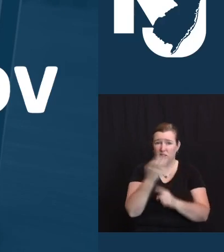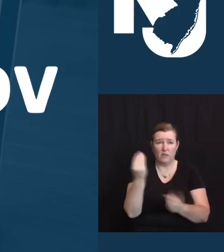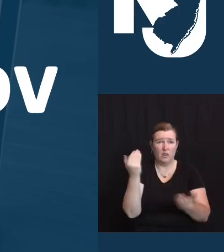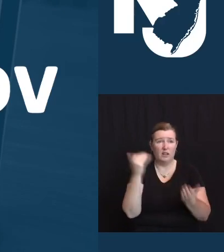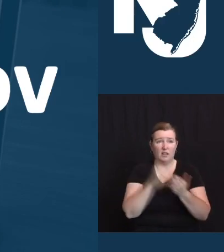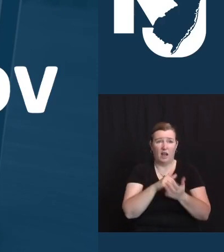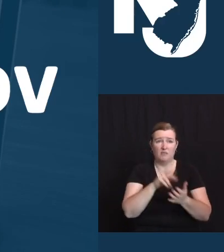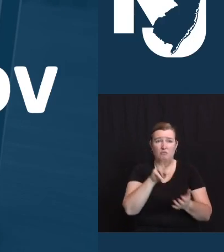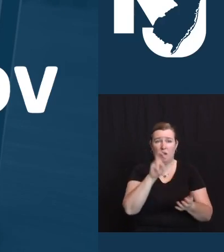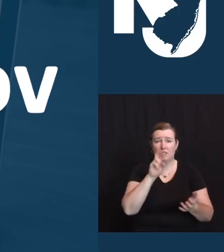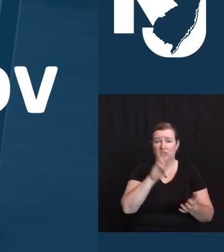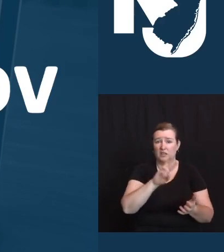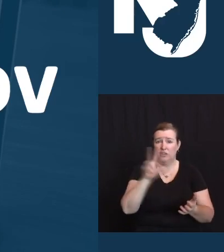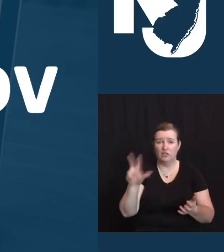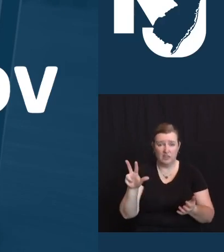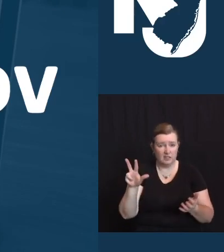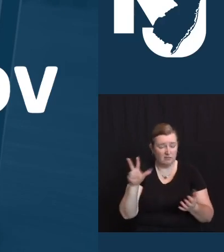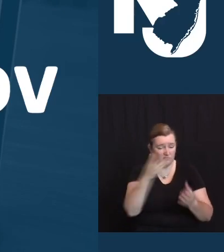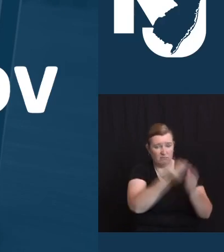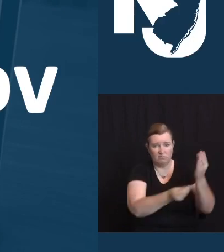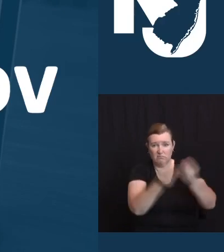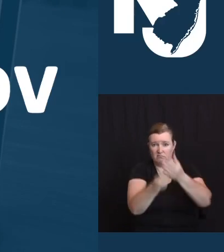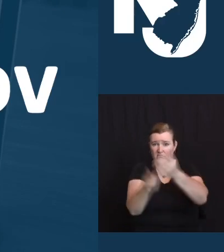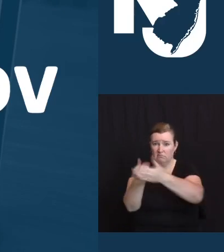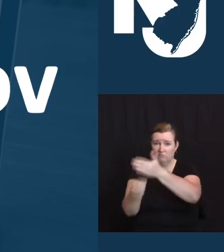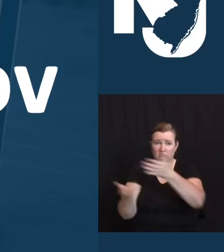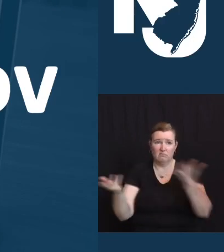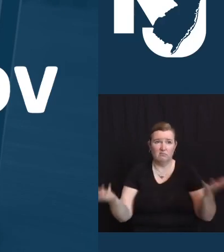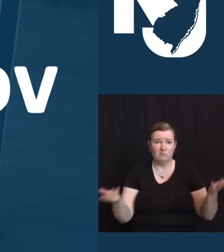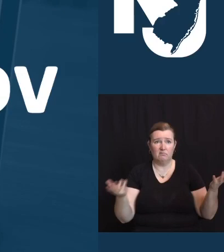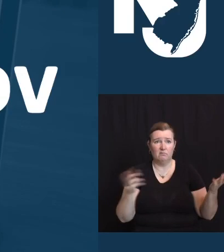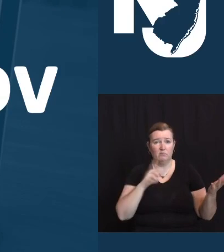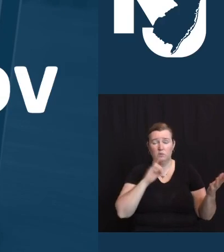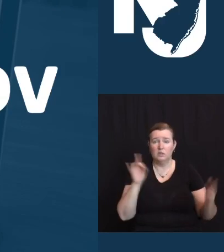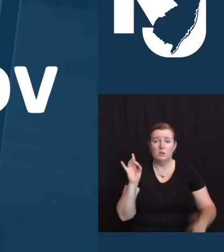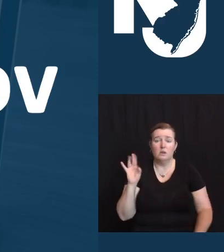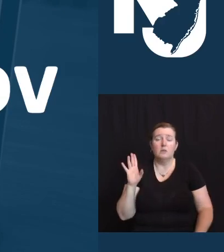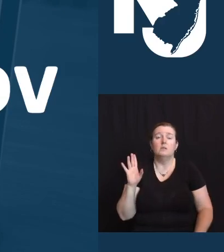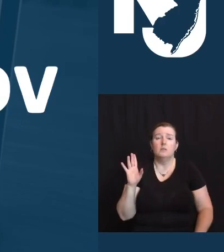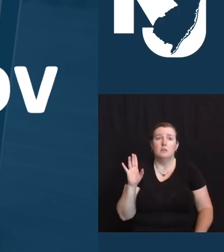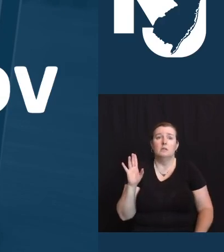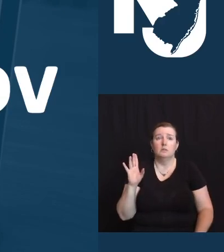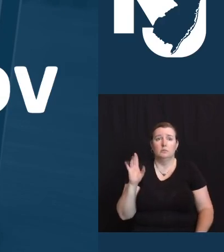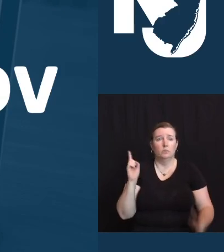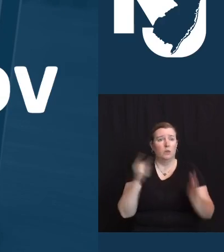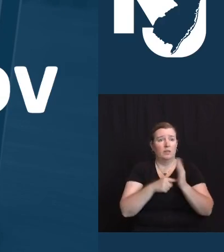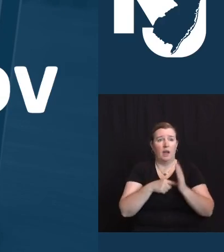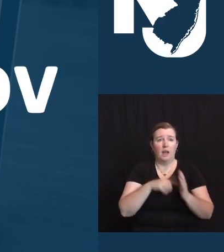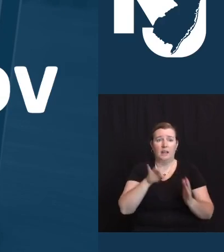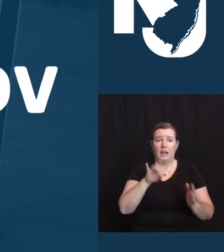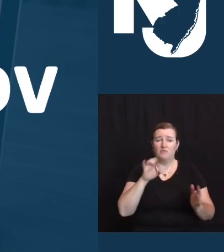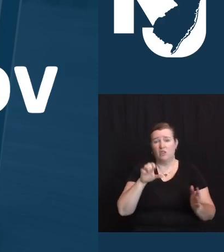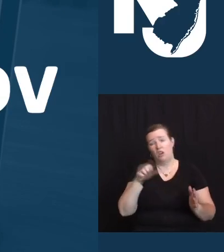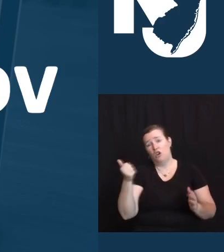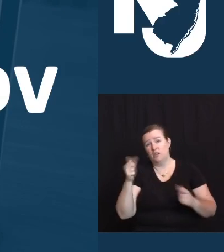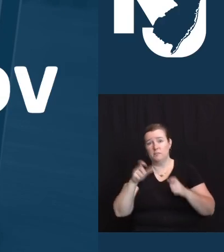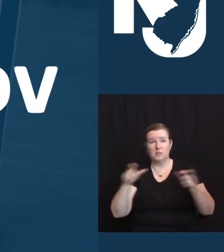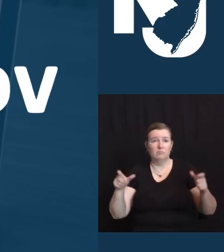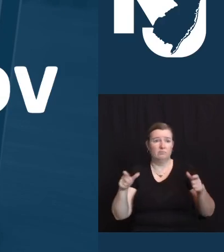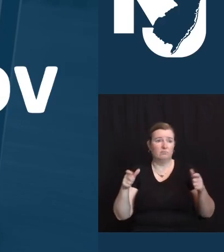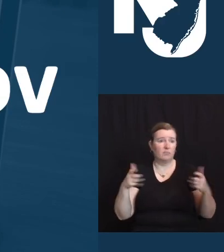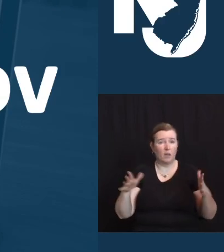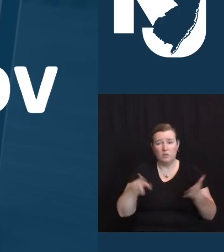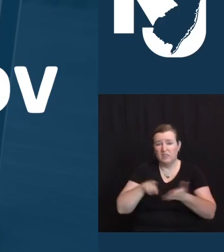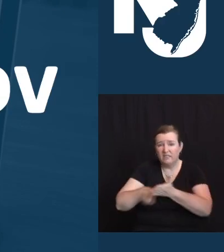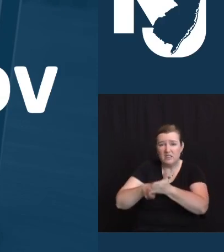14,263 blessed souls, and by all indicators, nearly 1,800 others. They should all be remembered and honored.